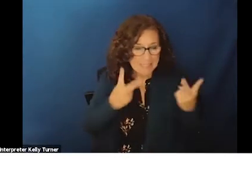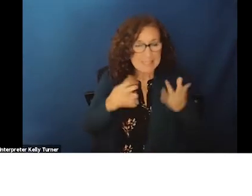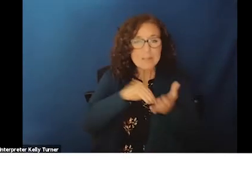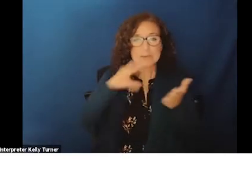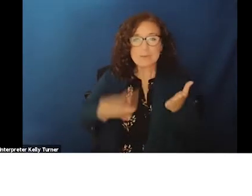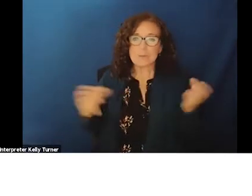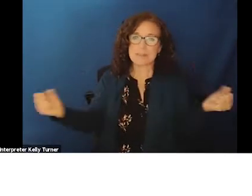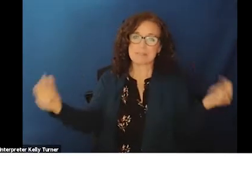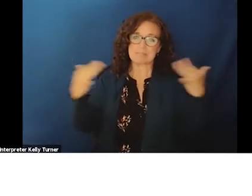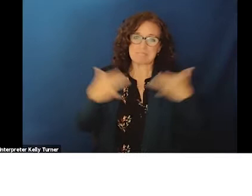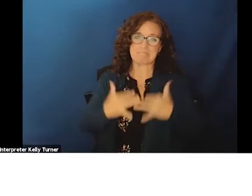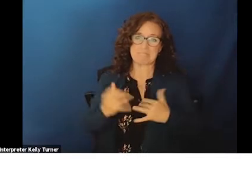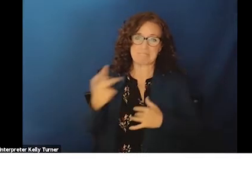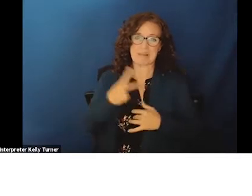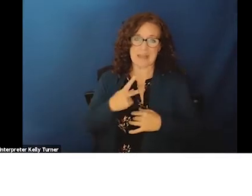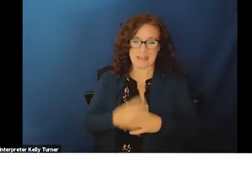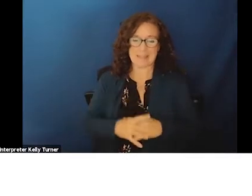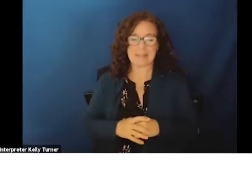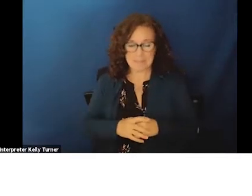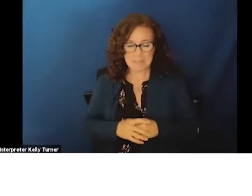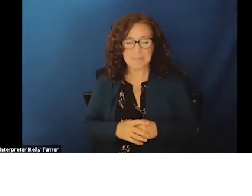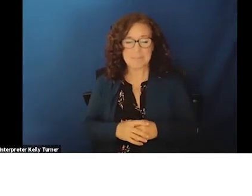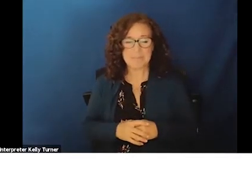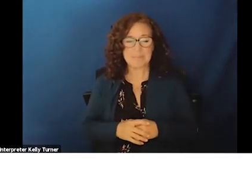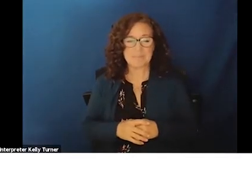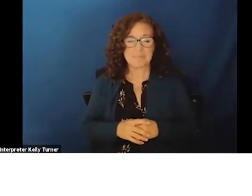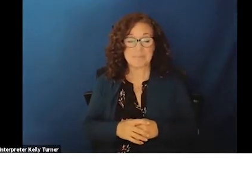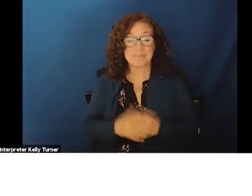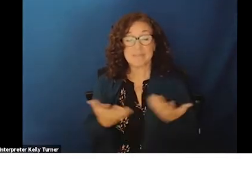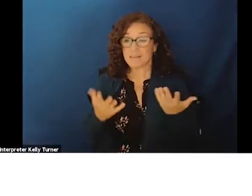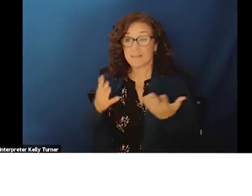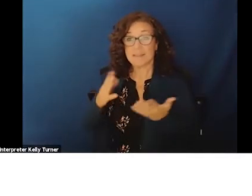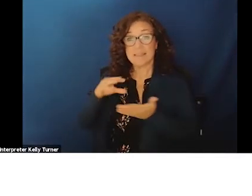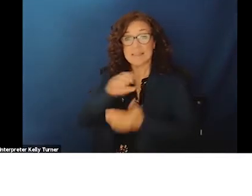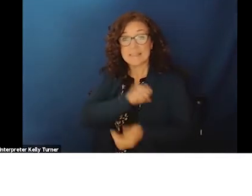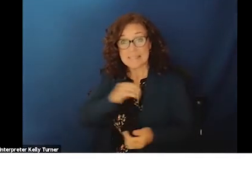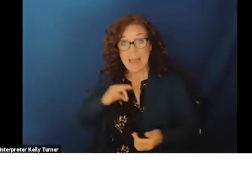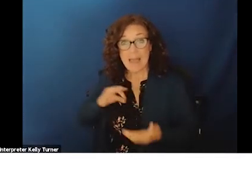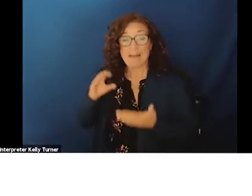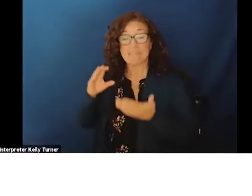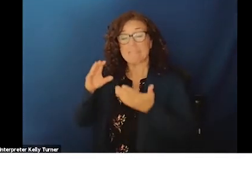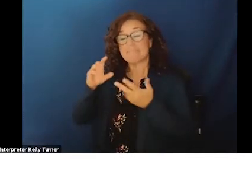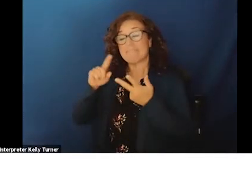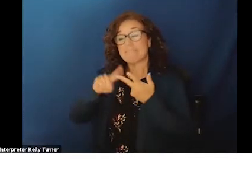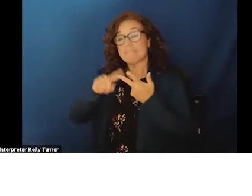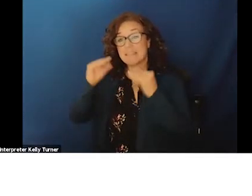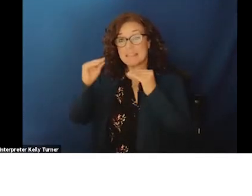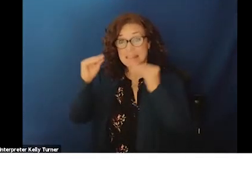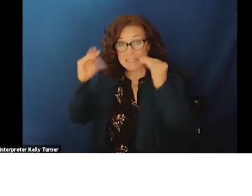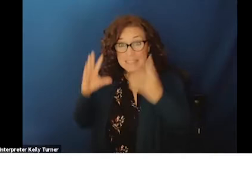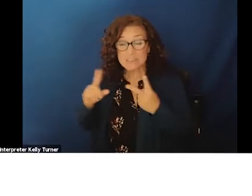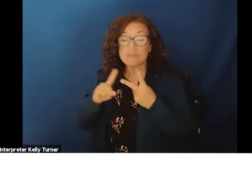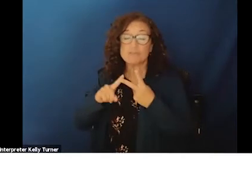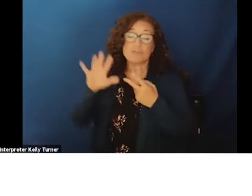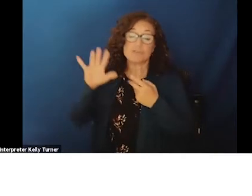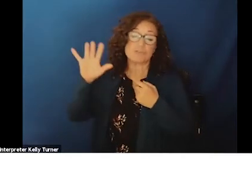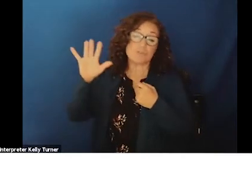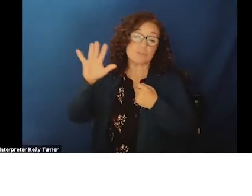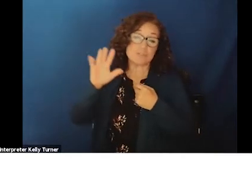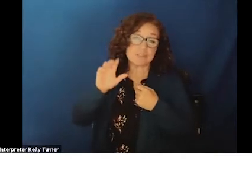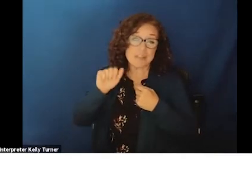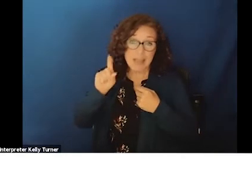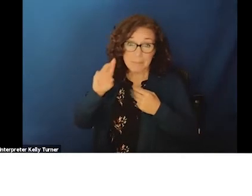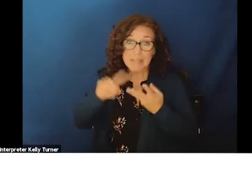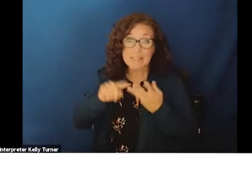students. And they are doing a great job with the new rules and safety procedures, monitoring